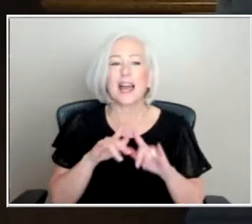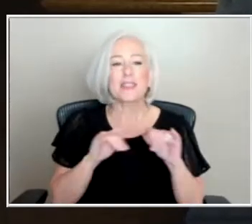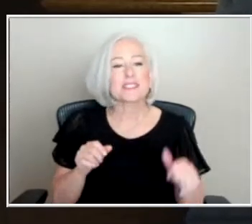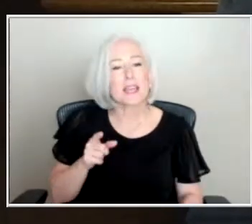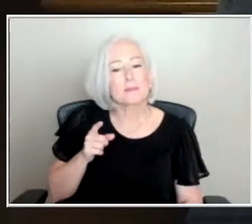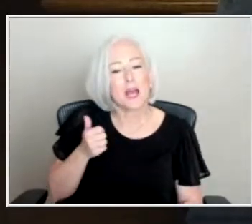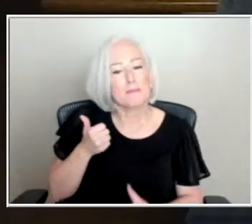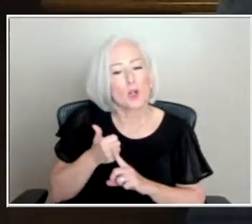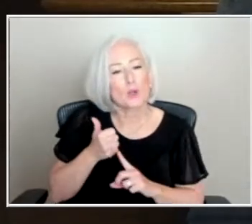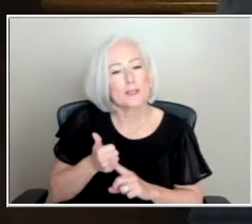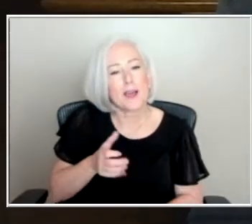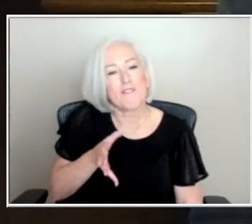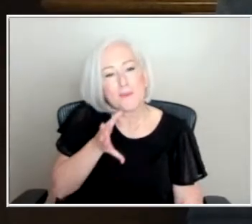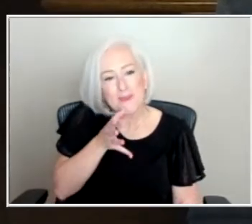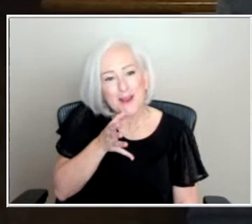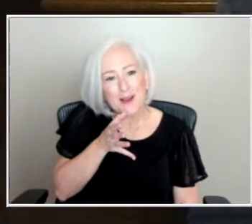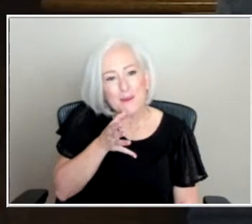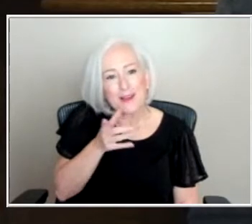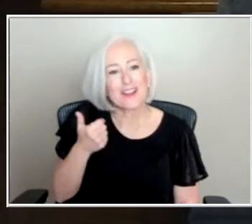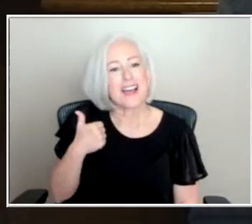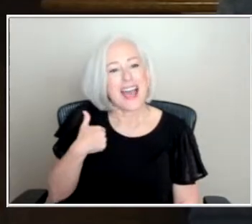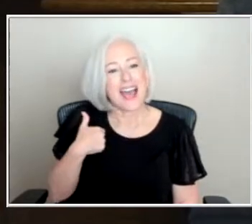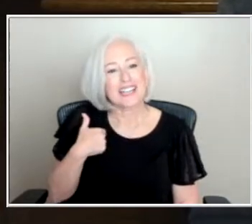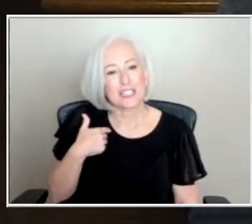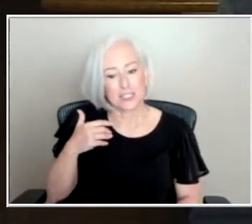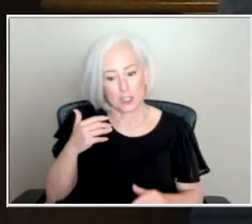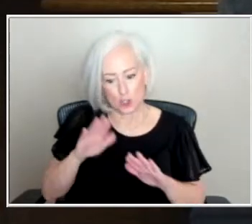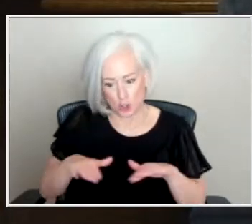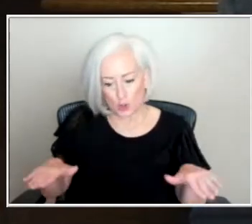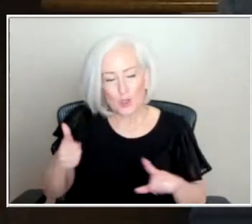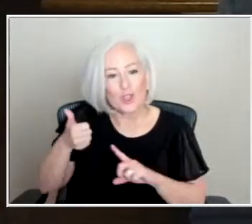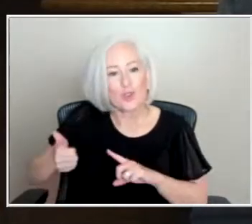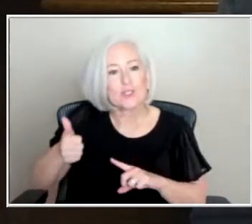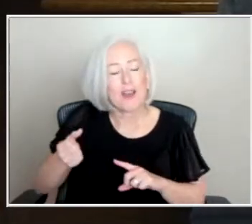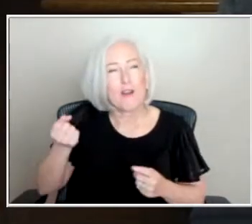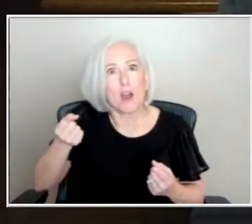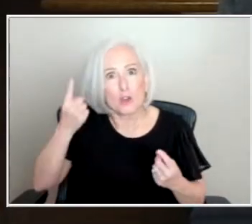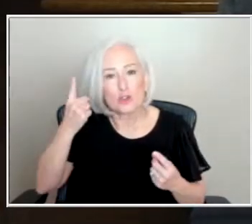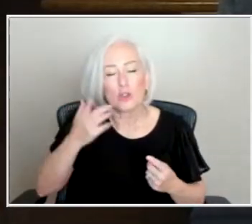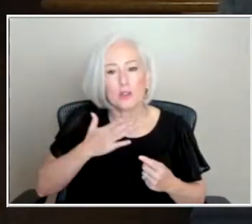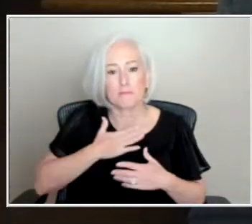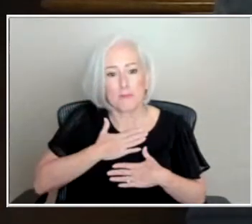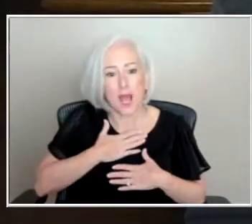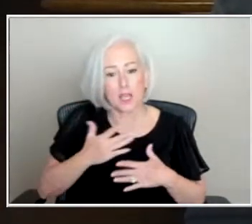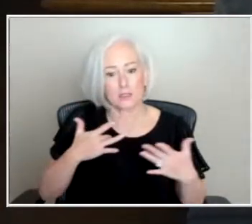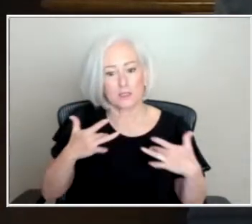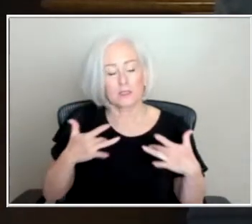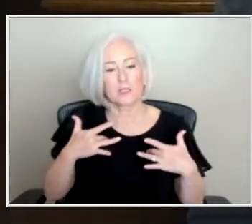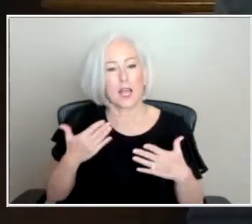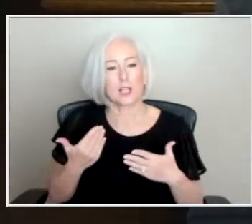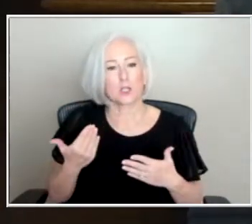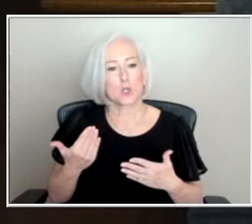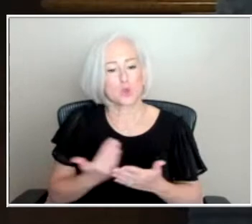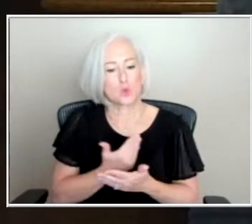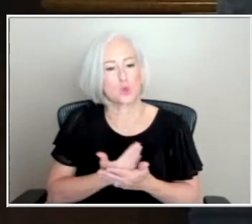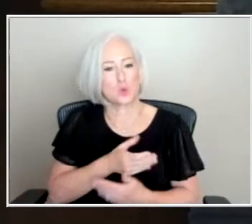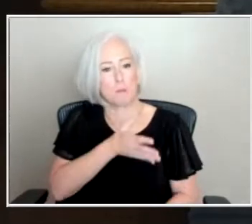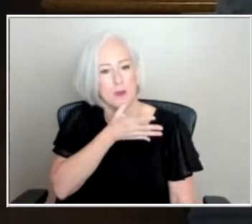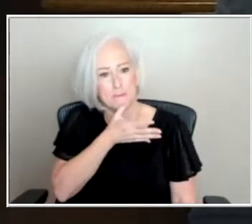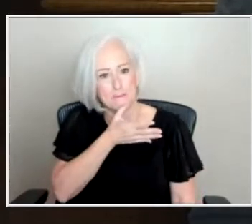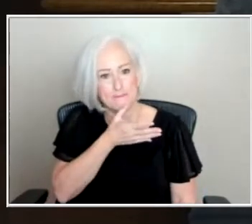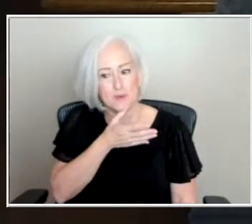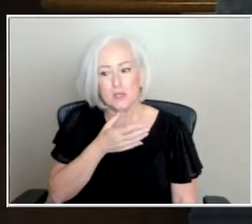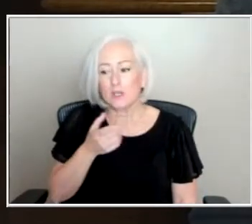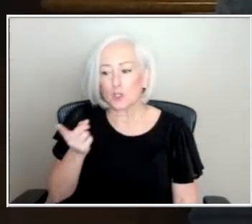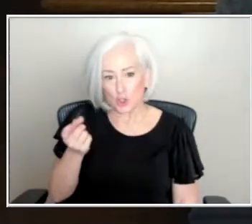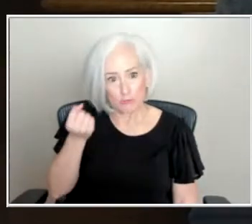You know, she had kids of her own. She understood what I was going through as a new mom, and may have not understood the cancer part of it, but